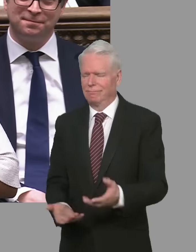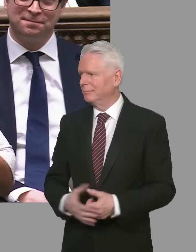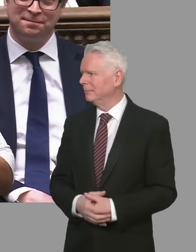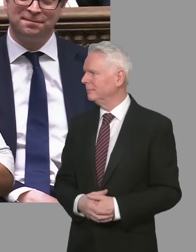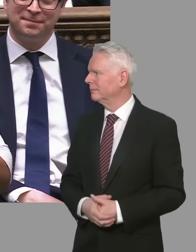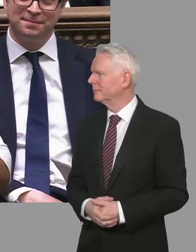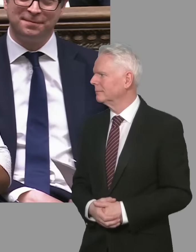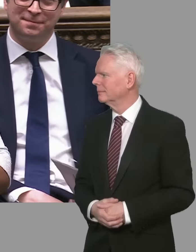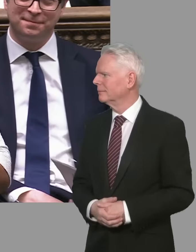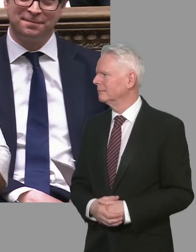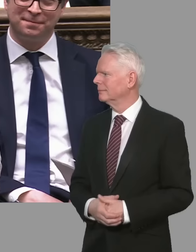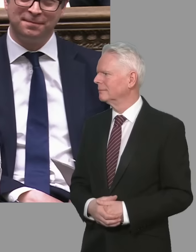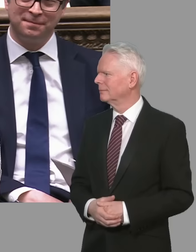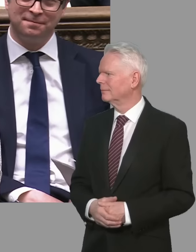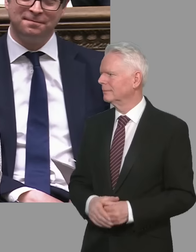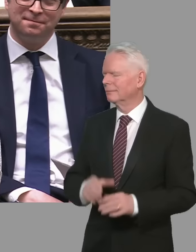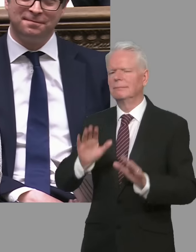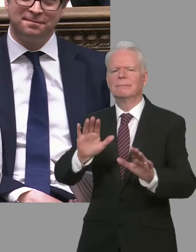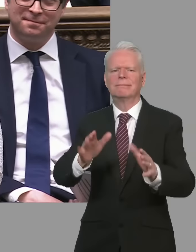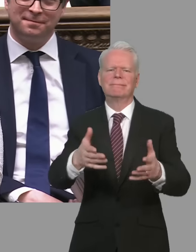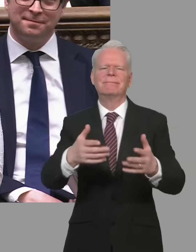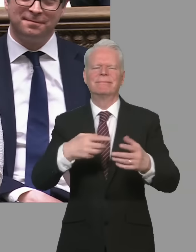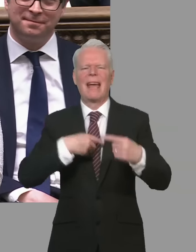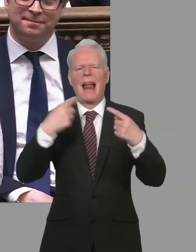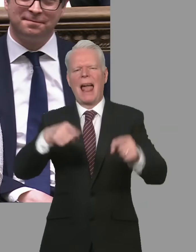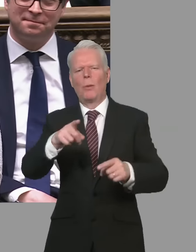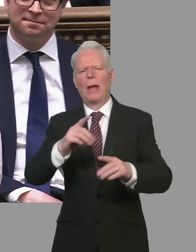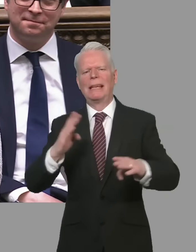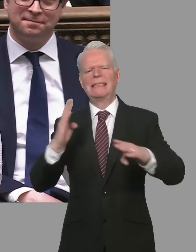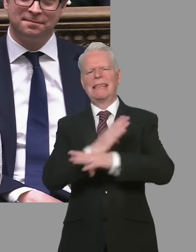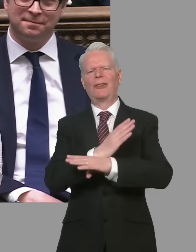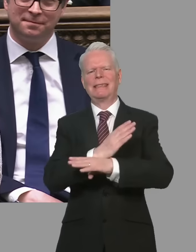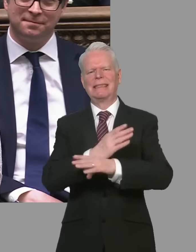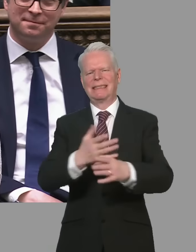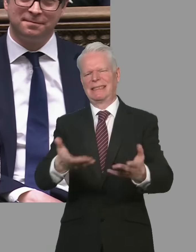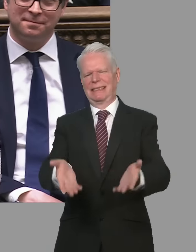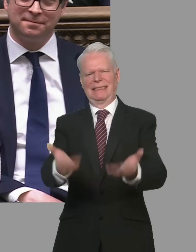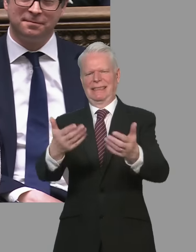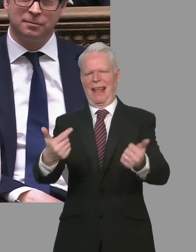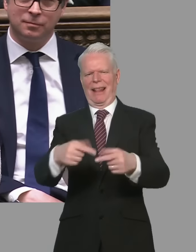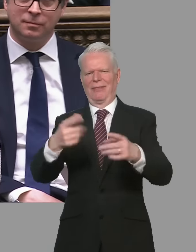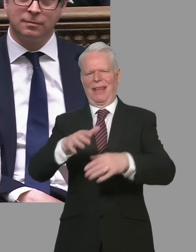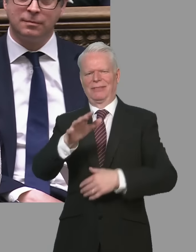Energy Secretary is pathetic. Mr. Speaker, under his Labour government,